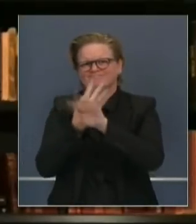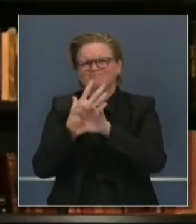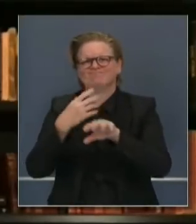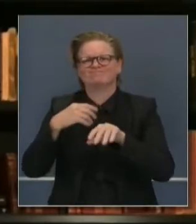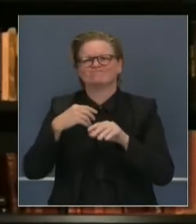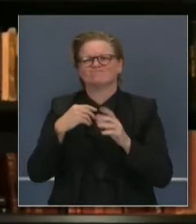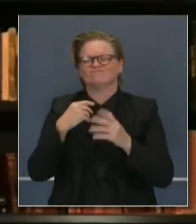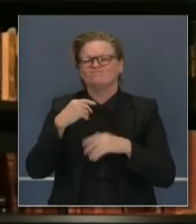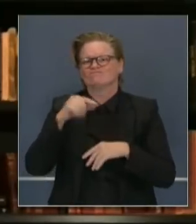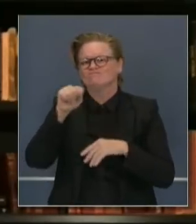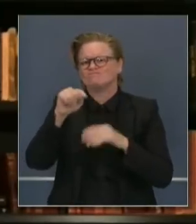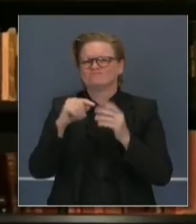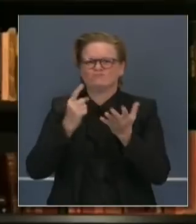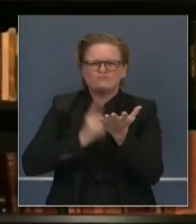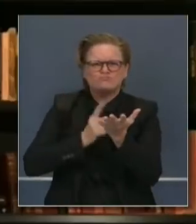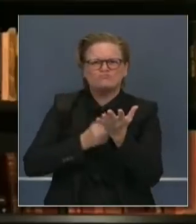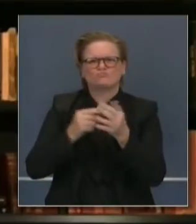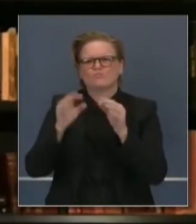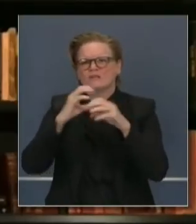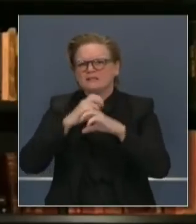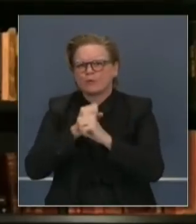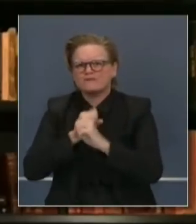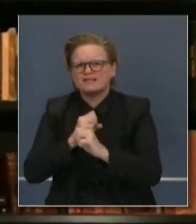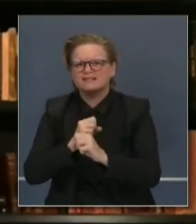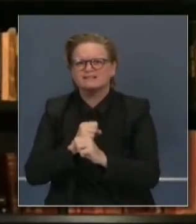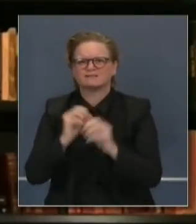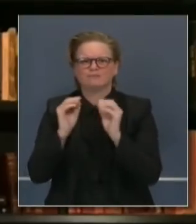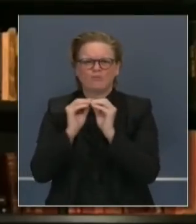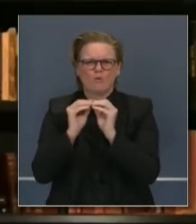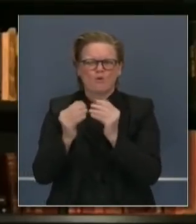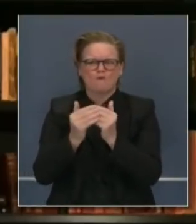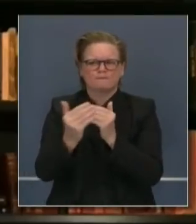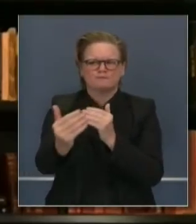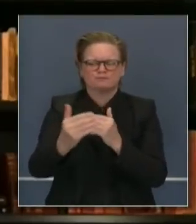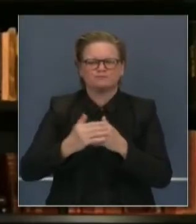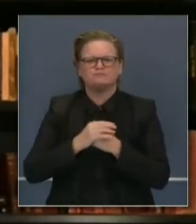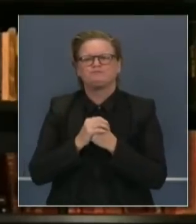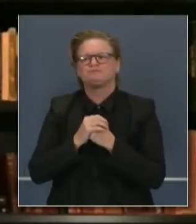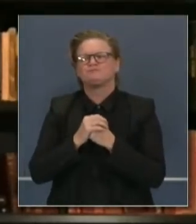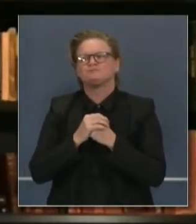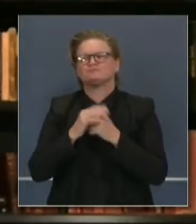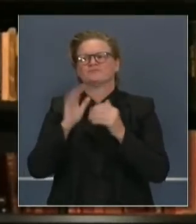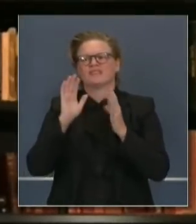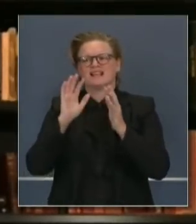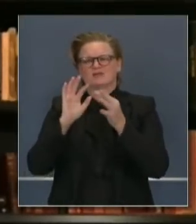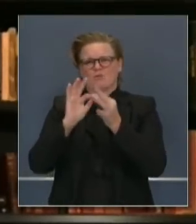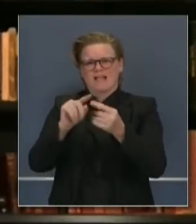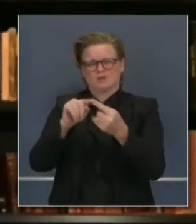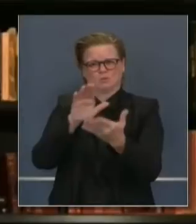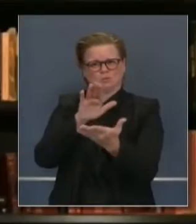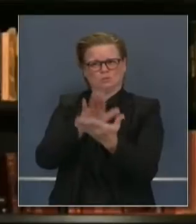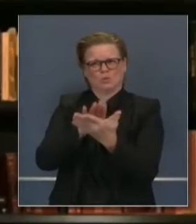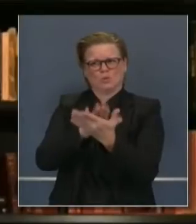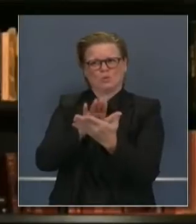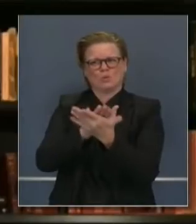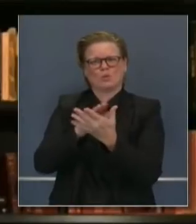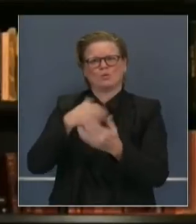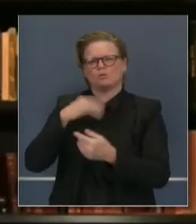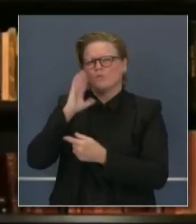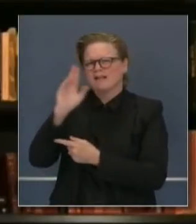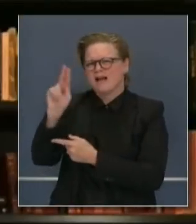on some updates from quarantine, previews and updates on issues related to schools. We look forward to